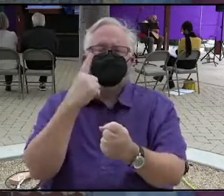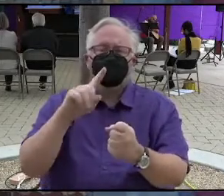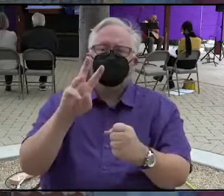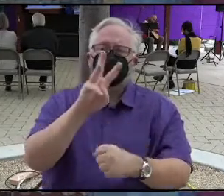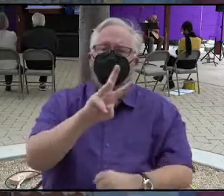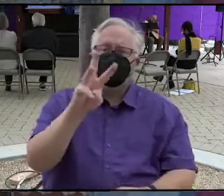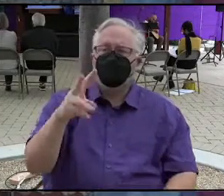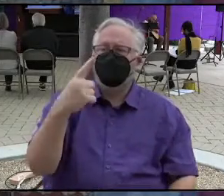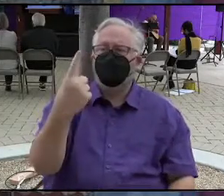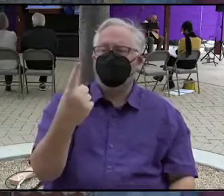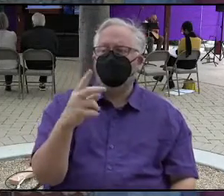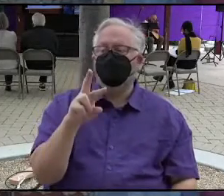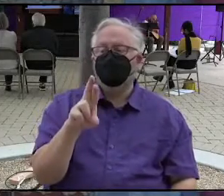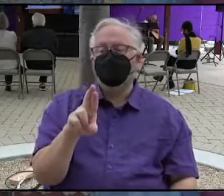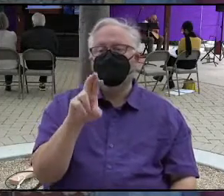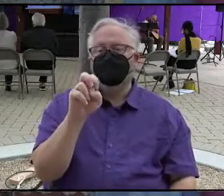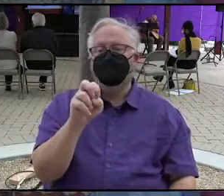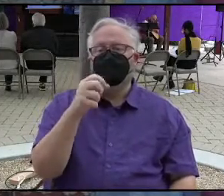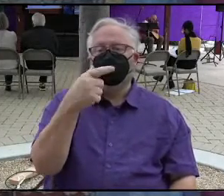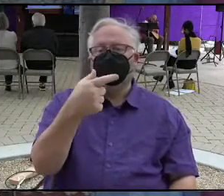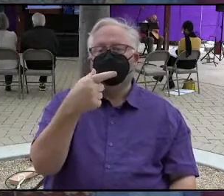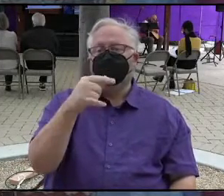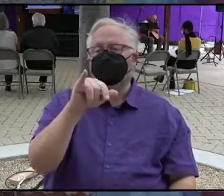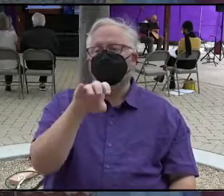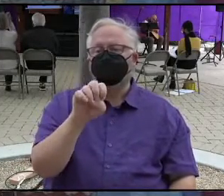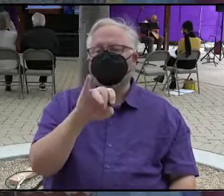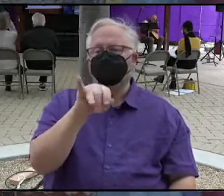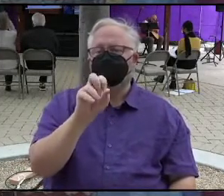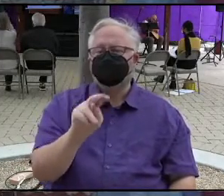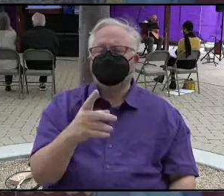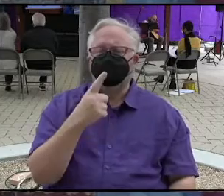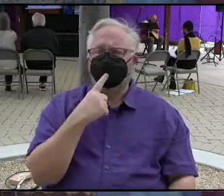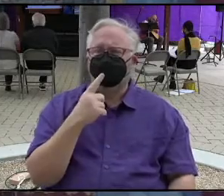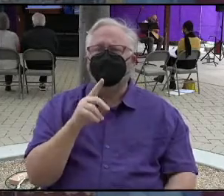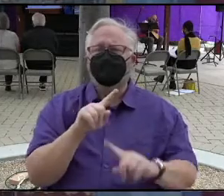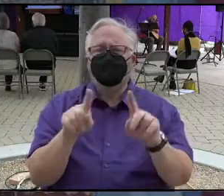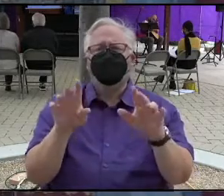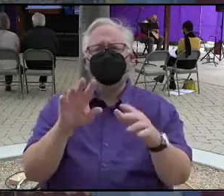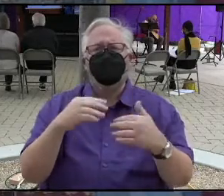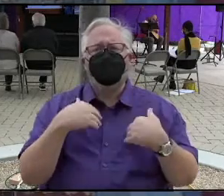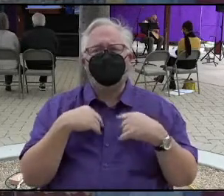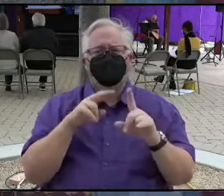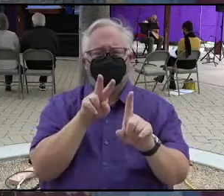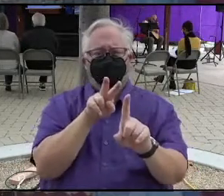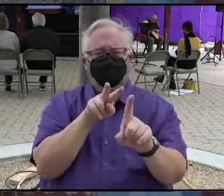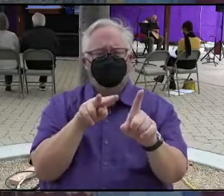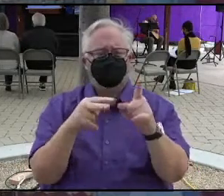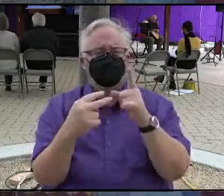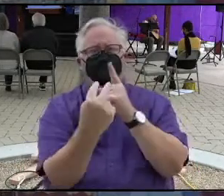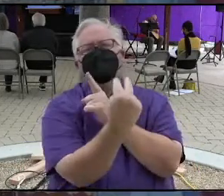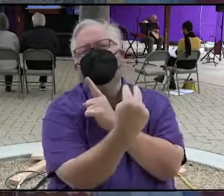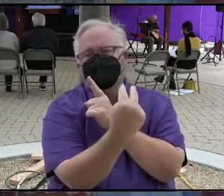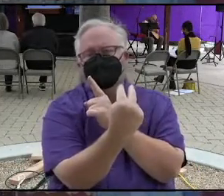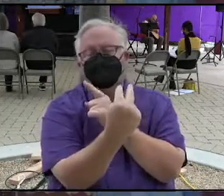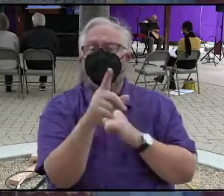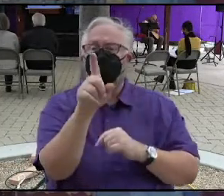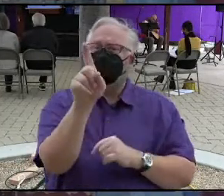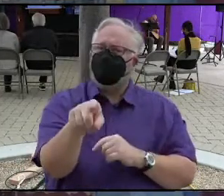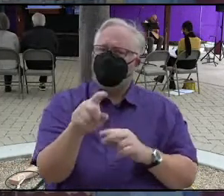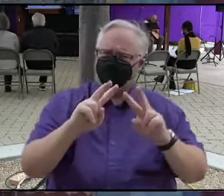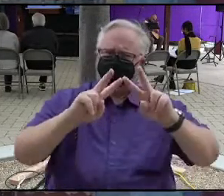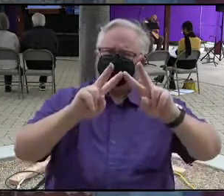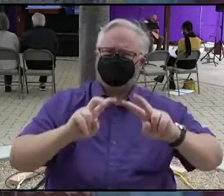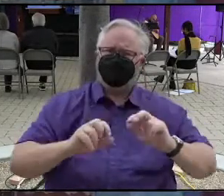Reggie Jackson continues, "There's an opposite side of the coin. We must examine how the